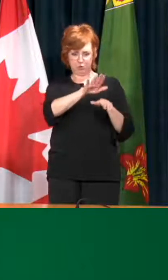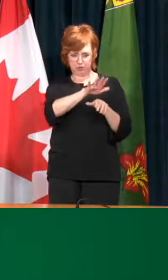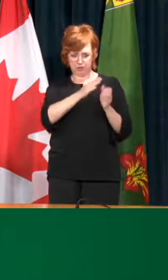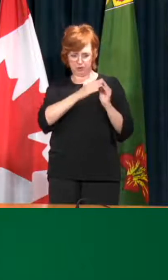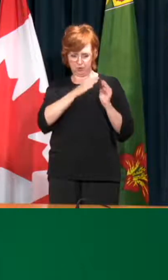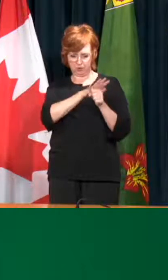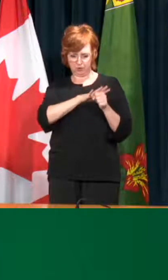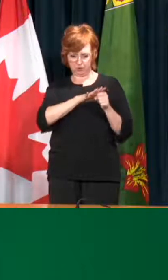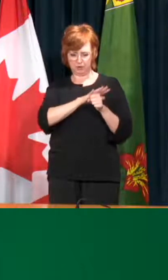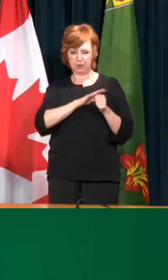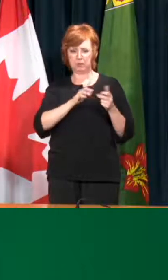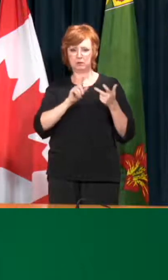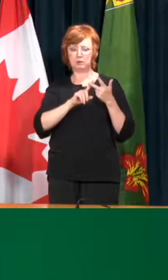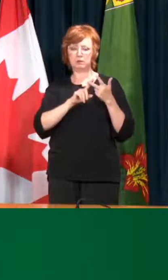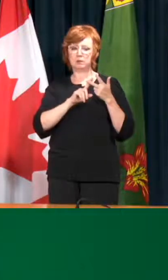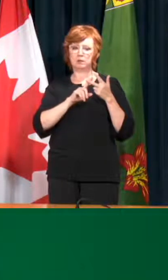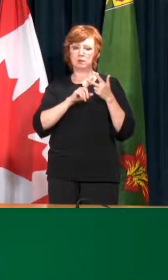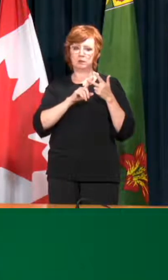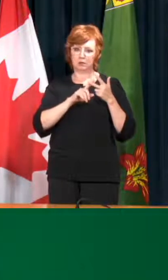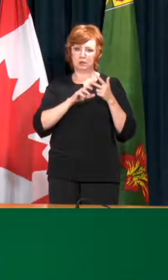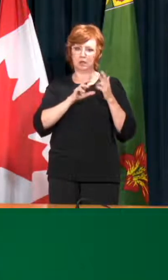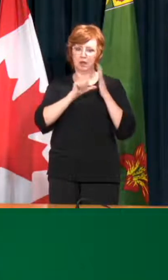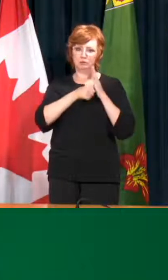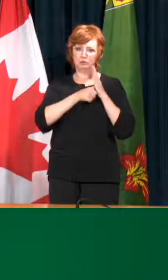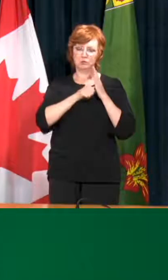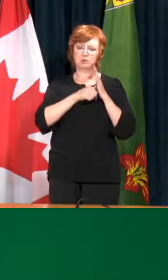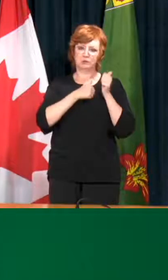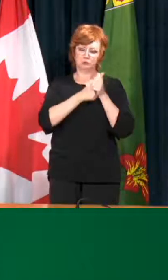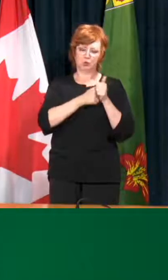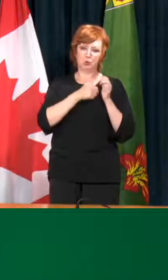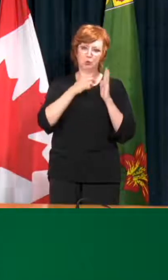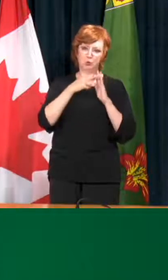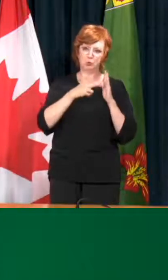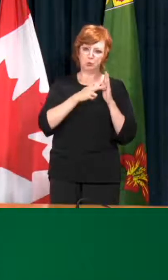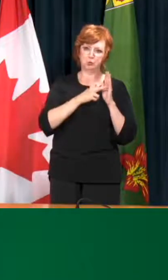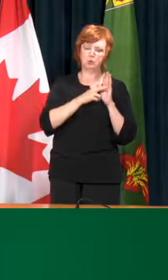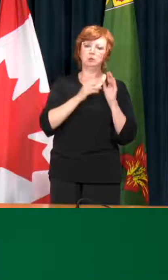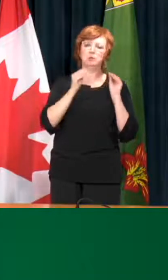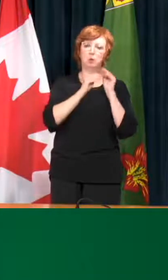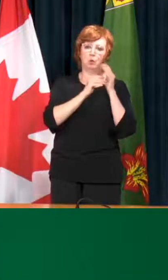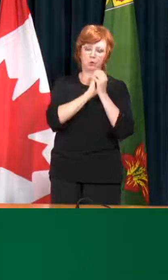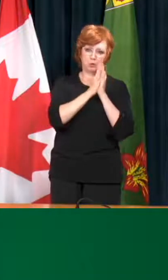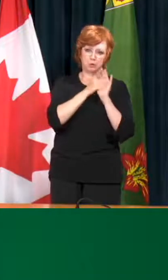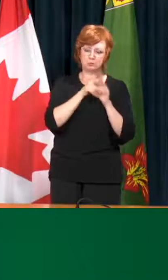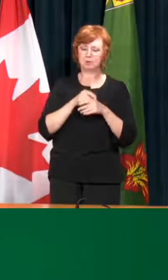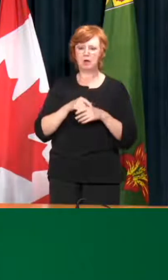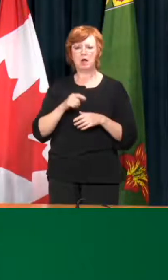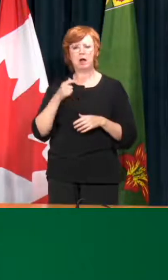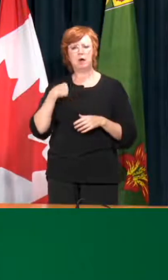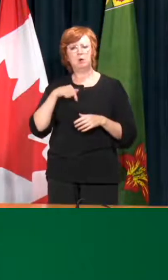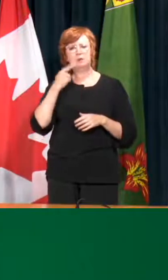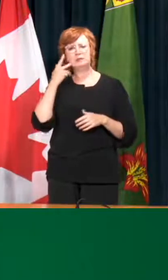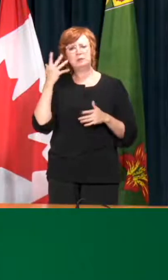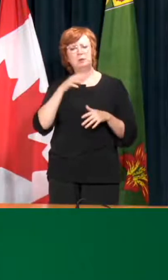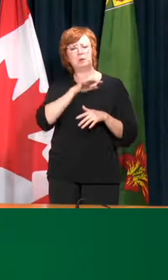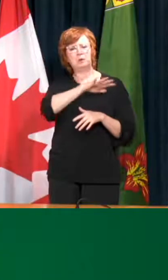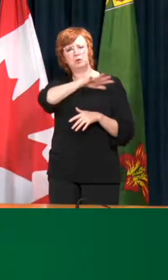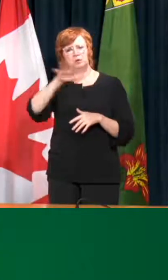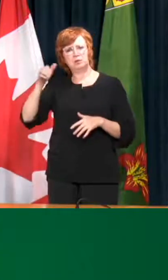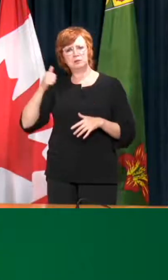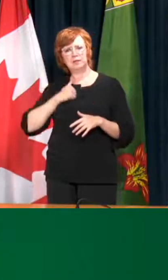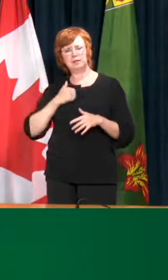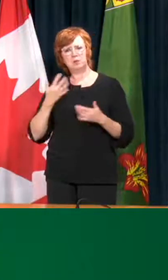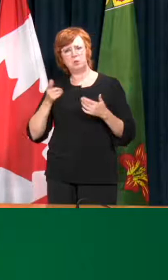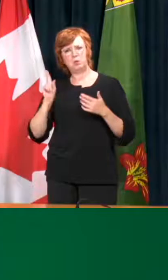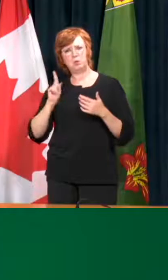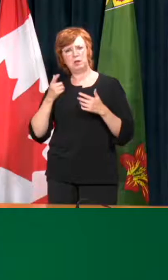guidelines are not being followed, they should be followed. And for example, throughout Canada, funerals seem to be high risk, and again, it's an